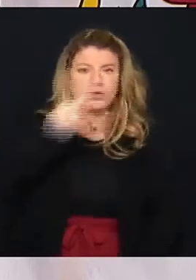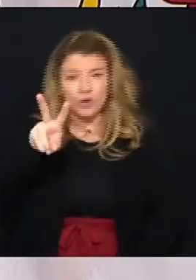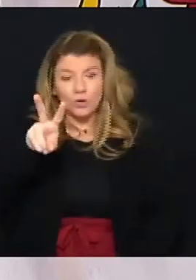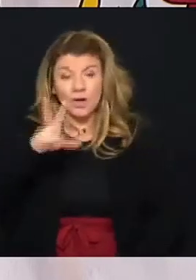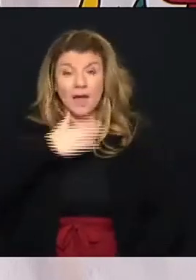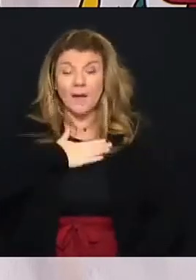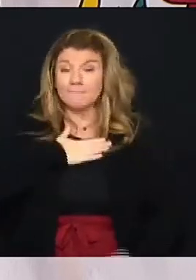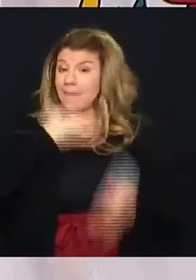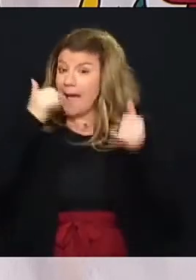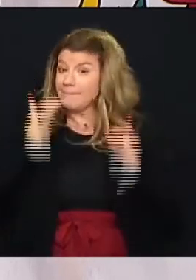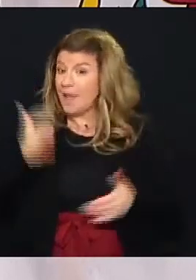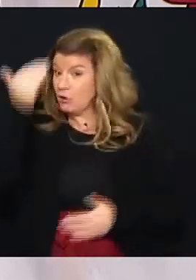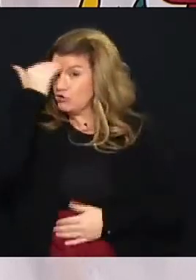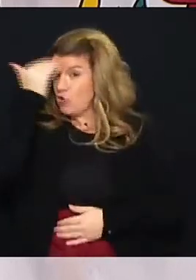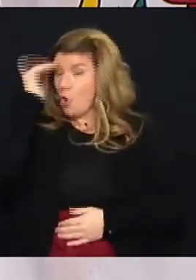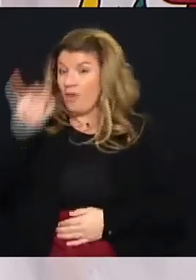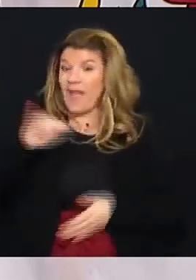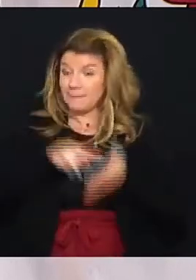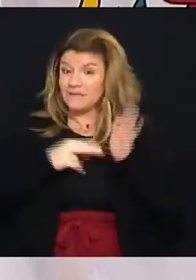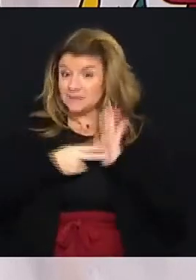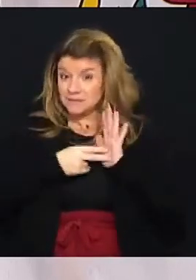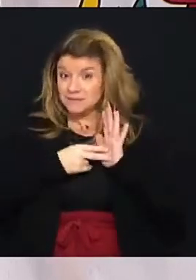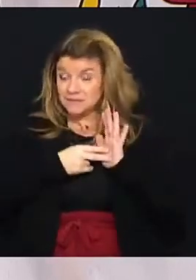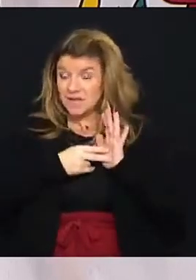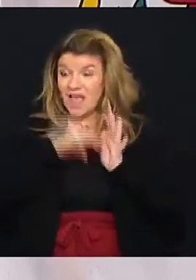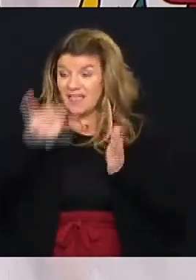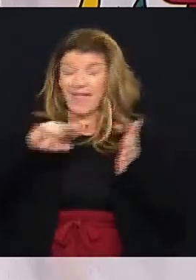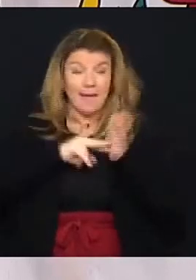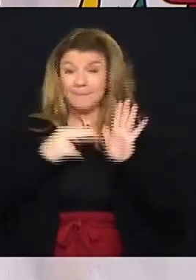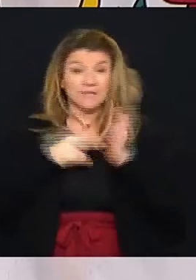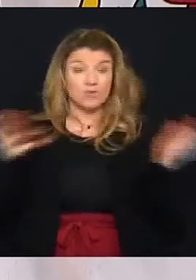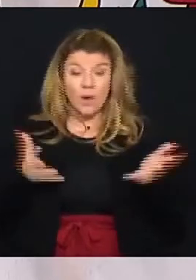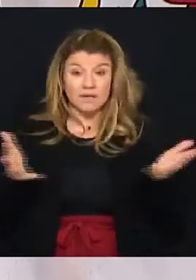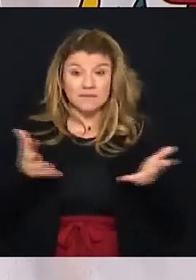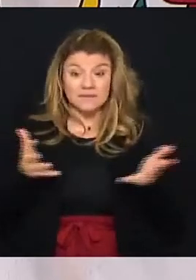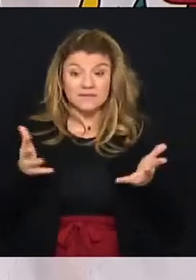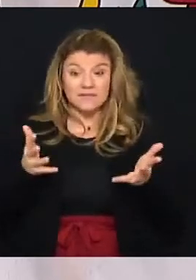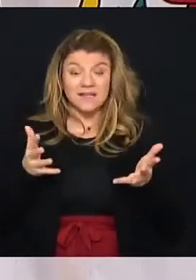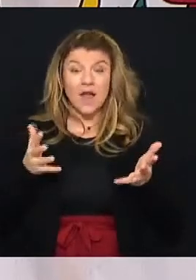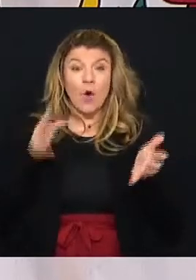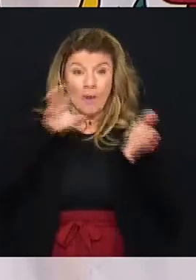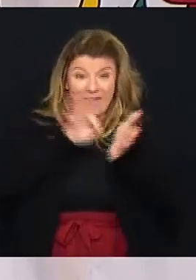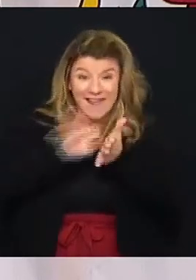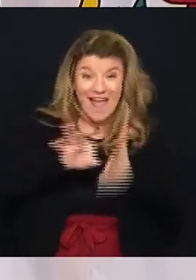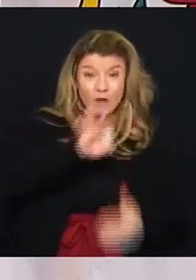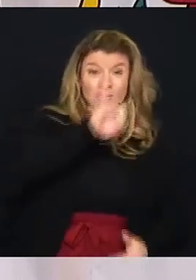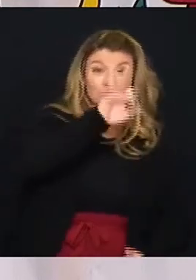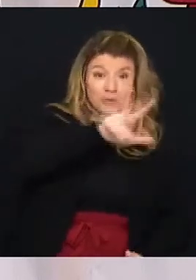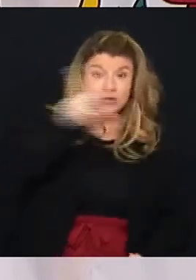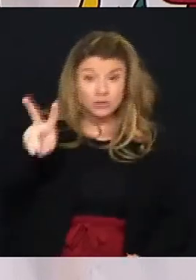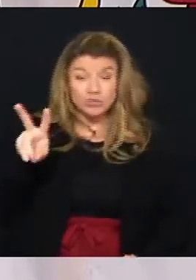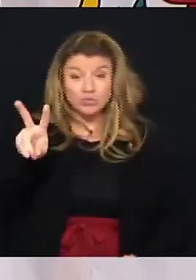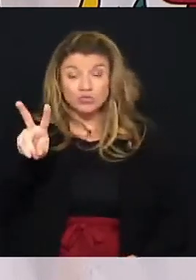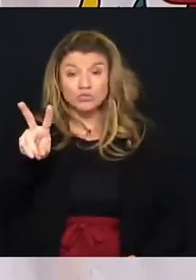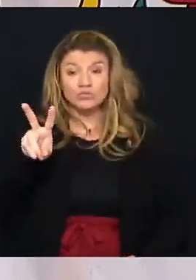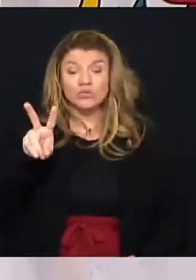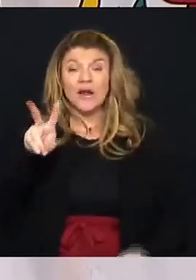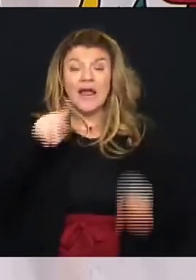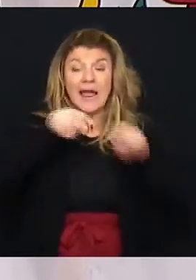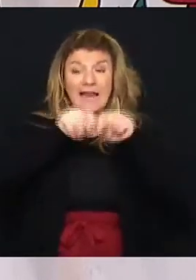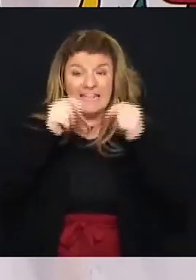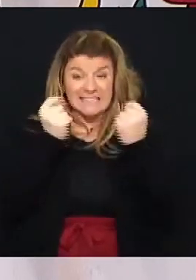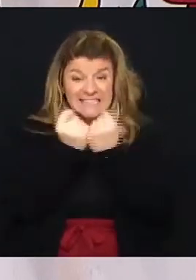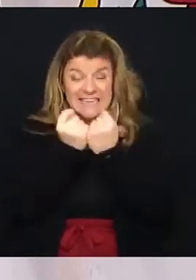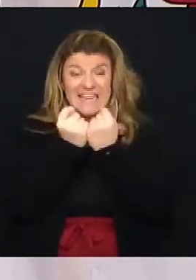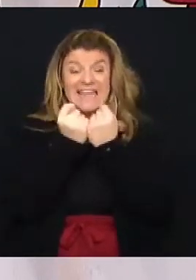my players know what that means. And that, what that means is just this. When the count's 3-2, and the team that